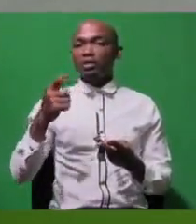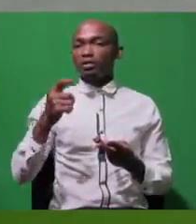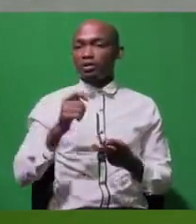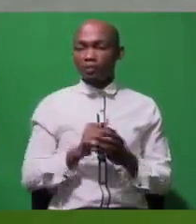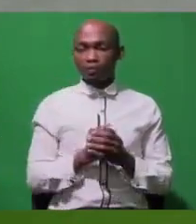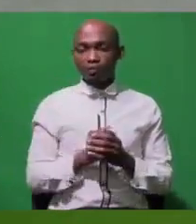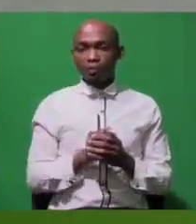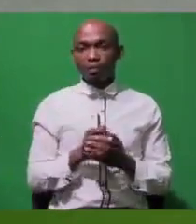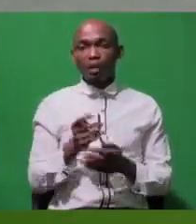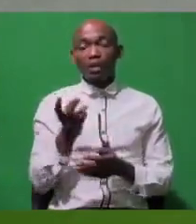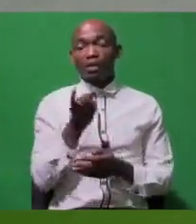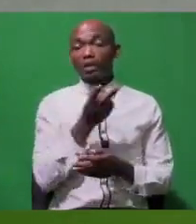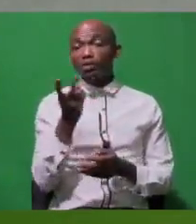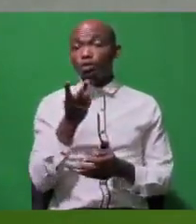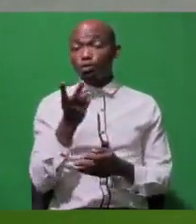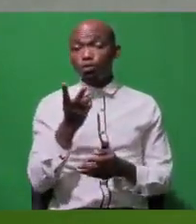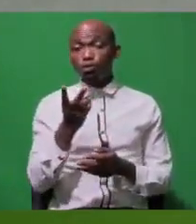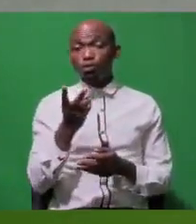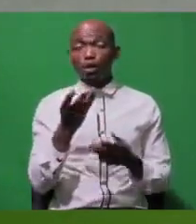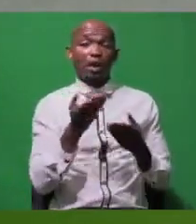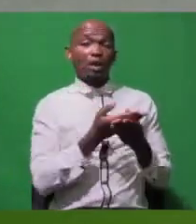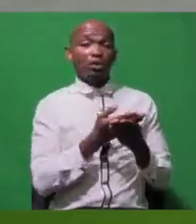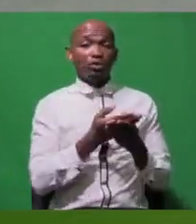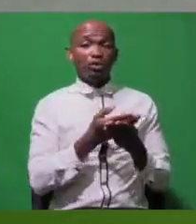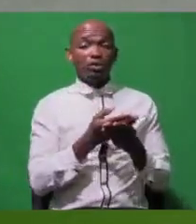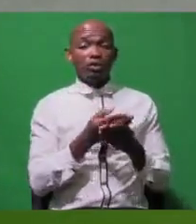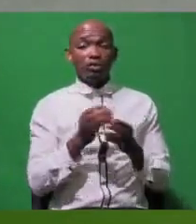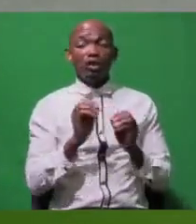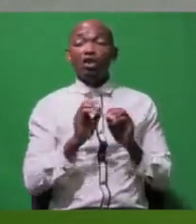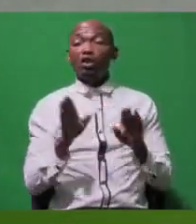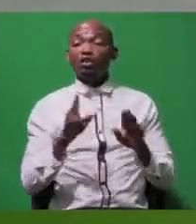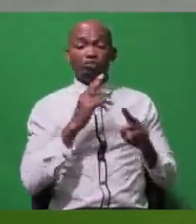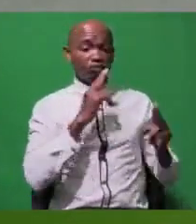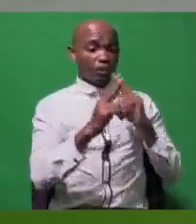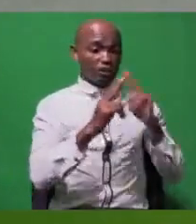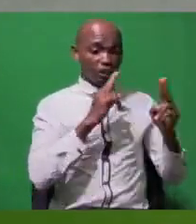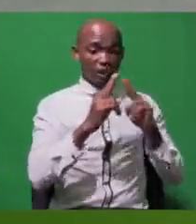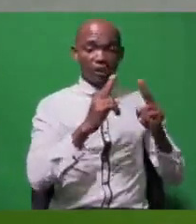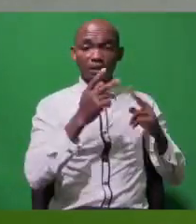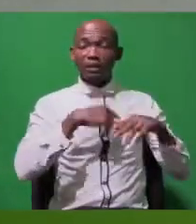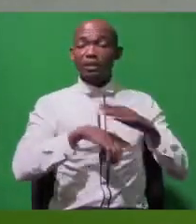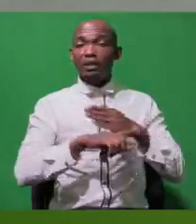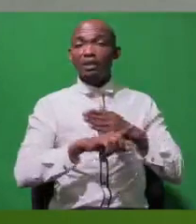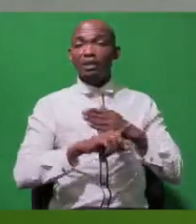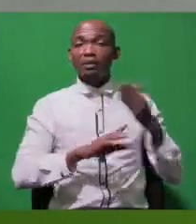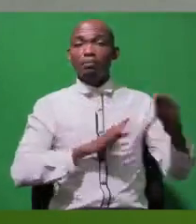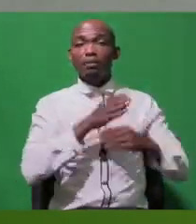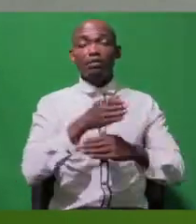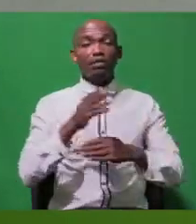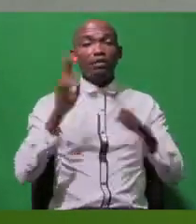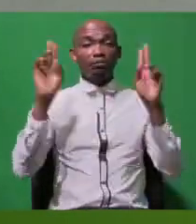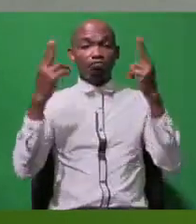The 2 accounts have already discussed in a previous lesson at the 2-column cash book.